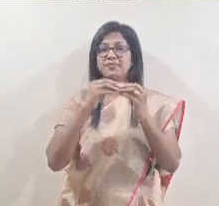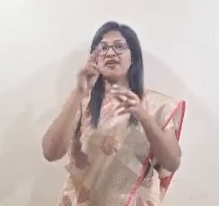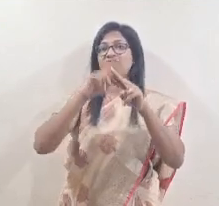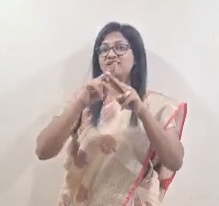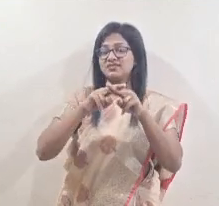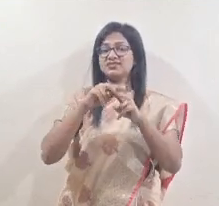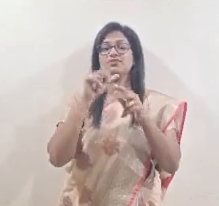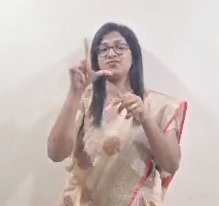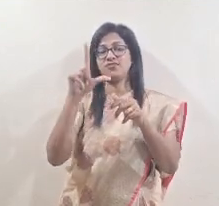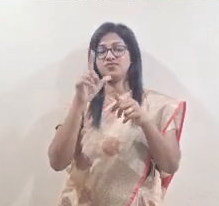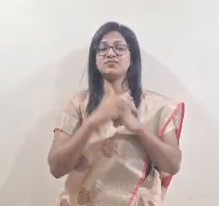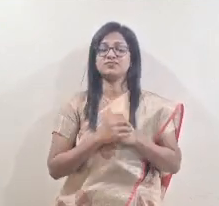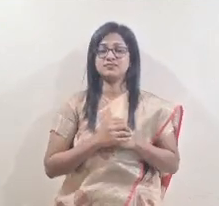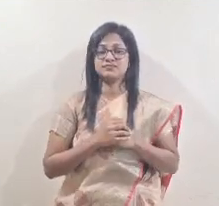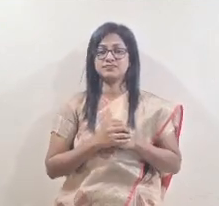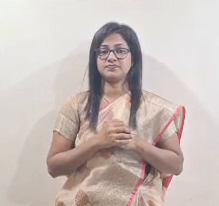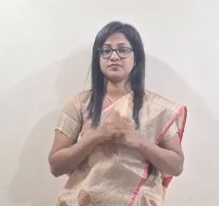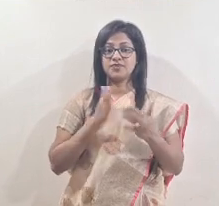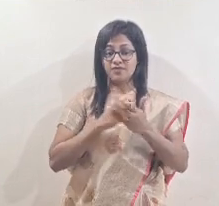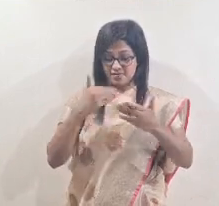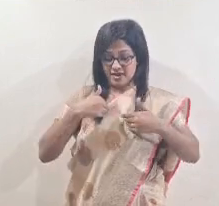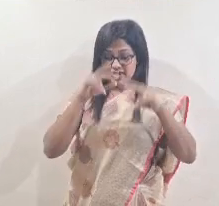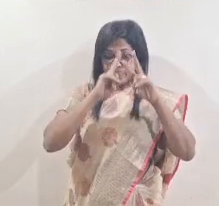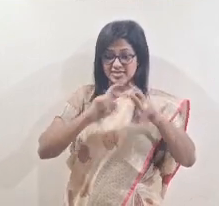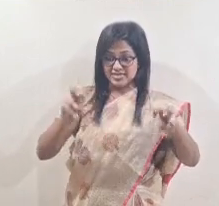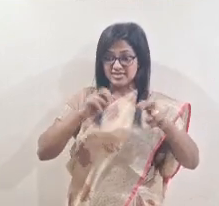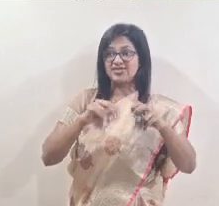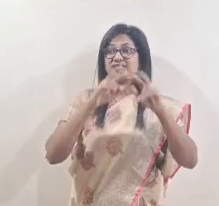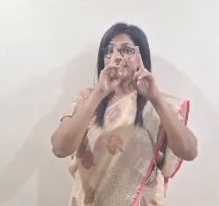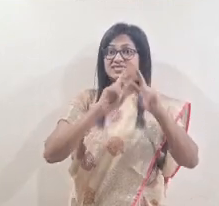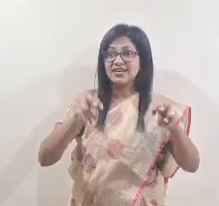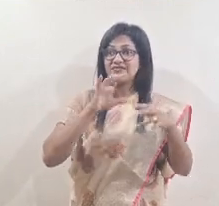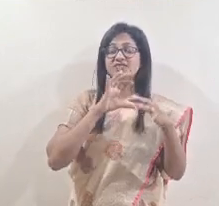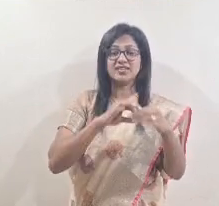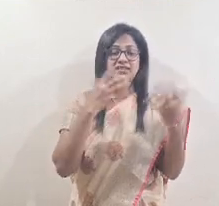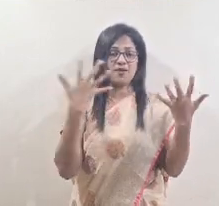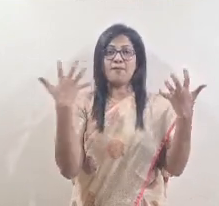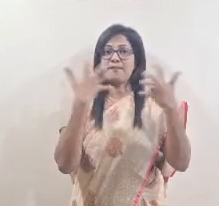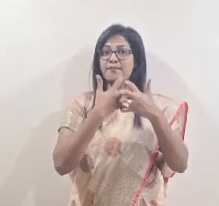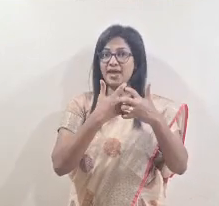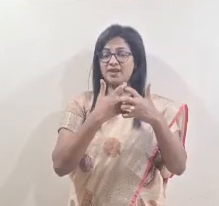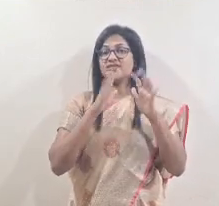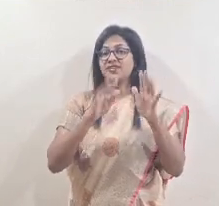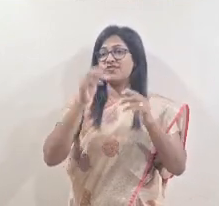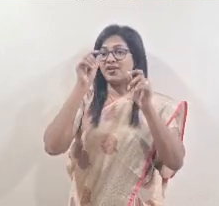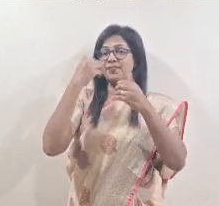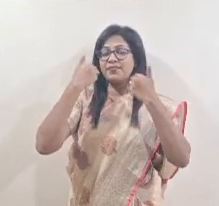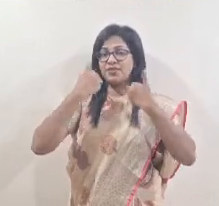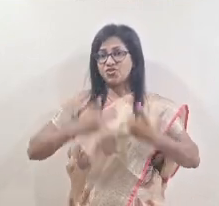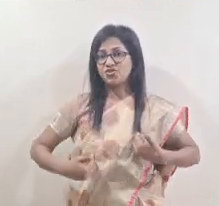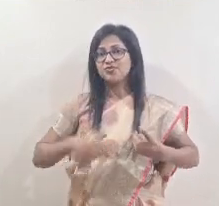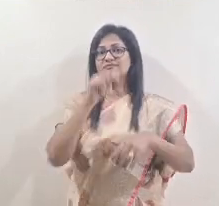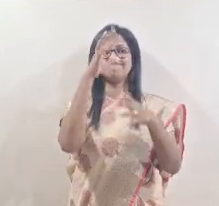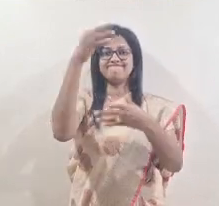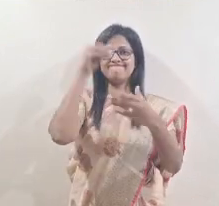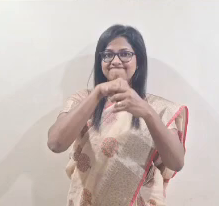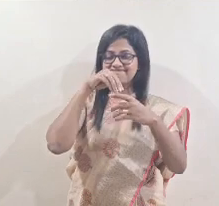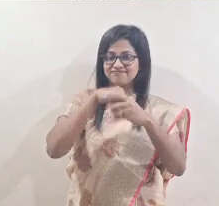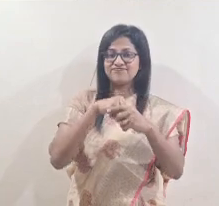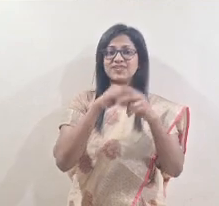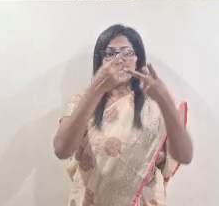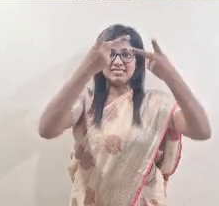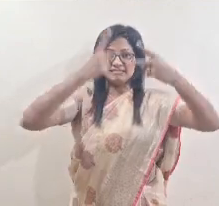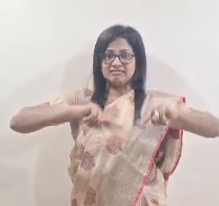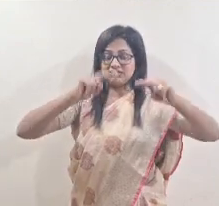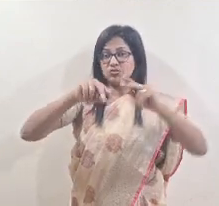because for my study area and the kind of survey that I am doing, this was well suited to human input, and it was more